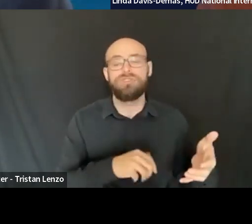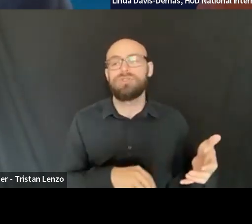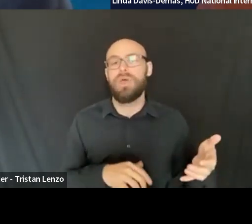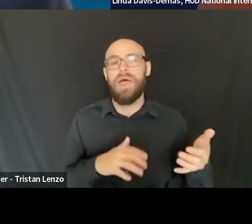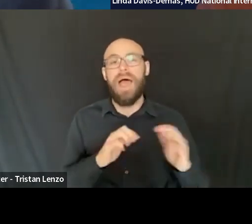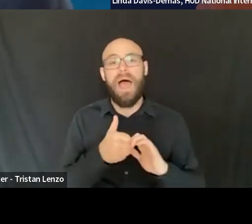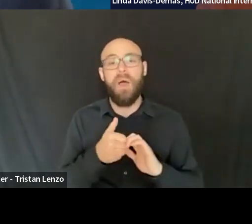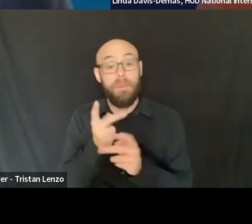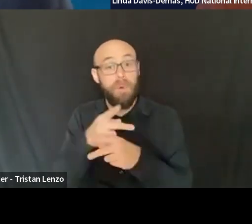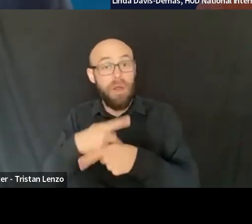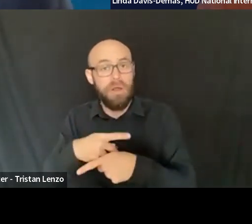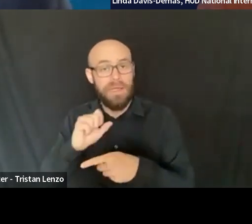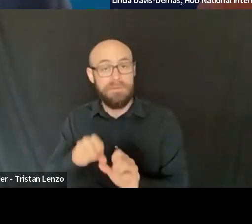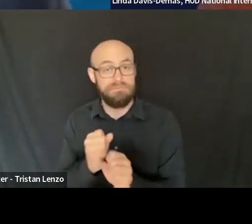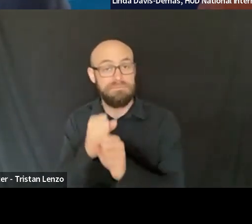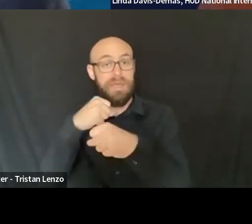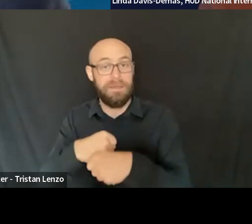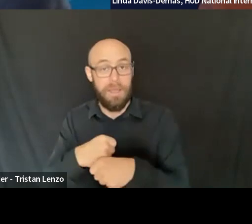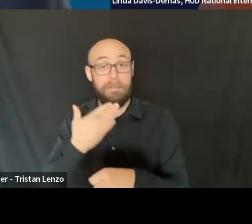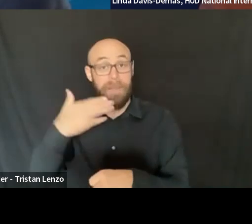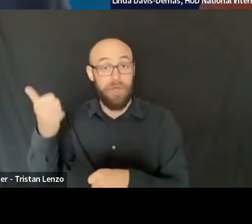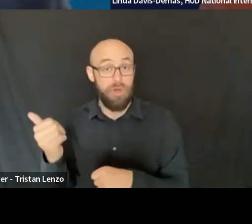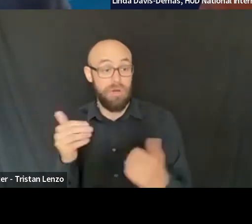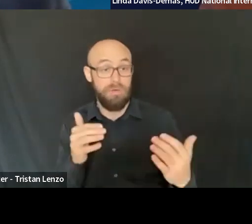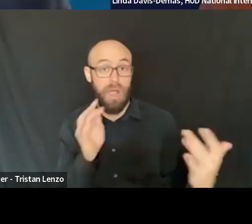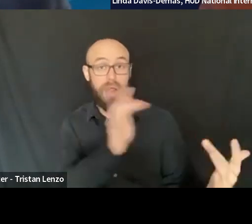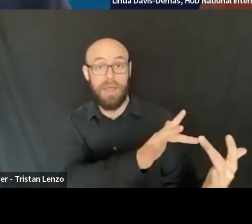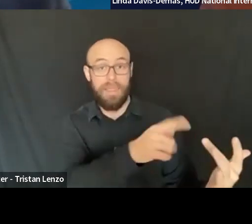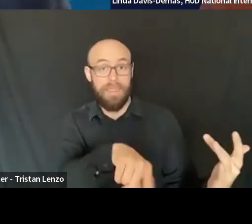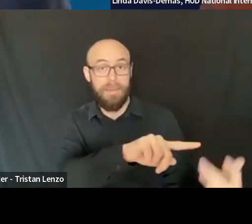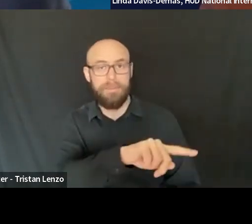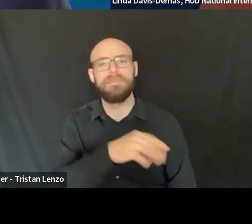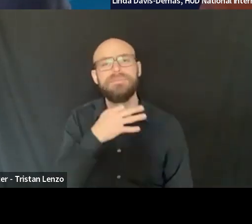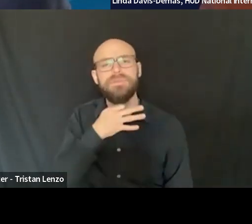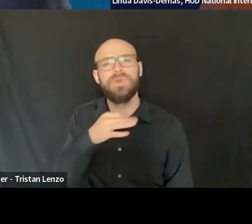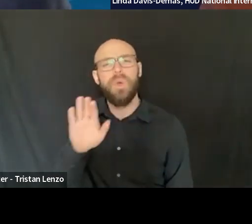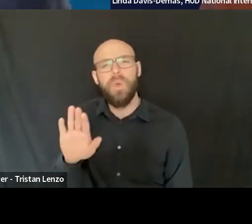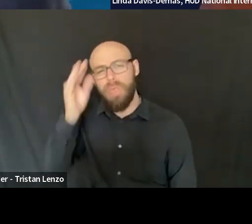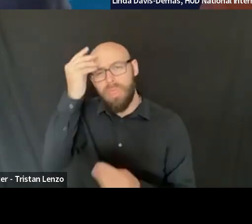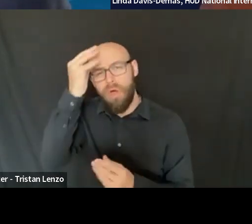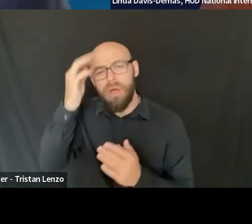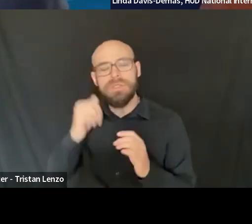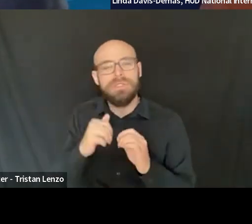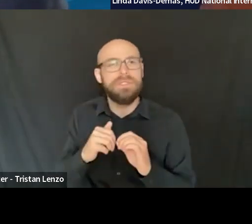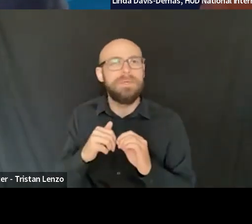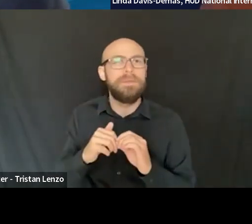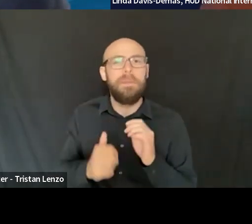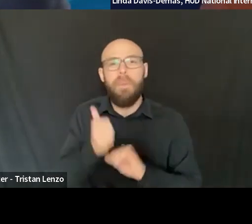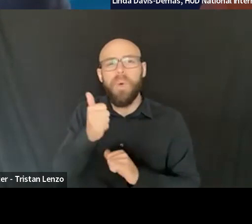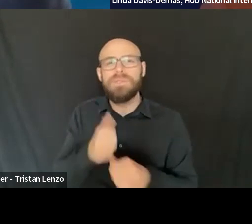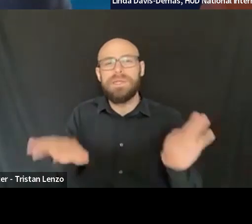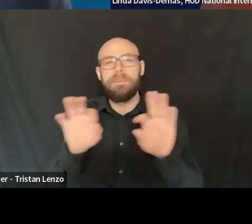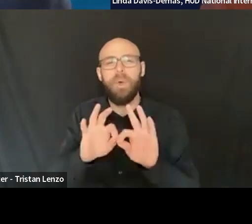better reach these market segments. So I'm curious about your thoughts on what would be the most important